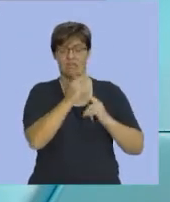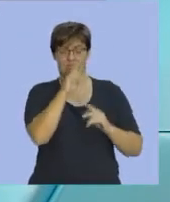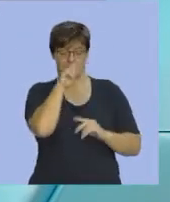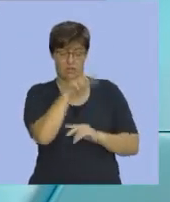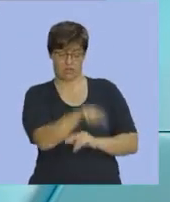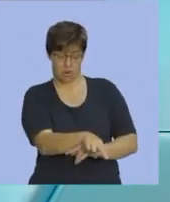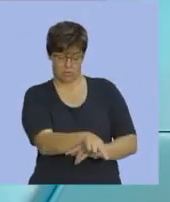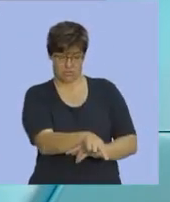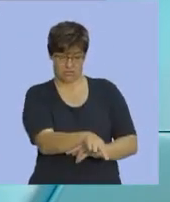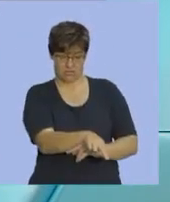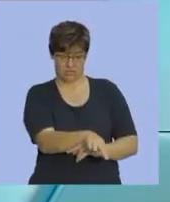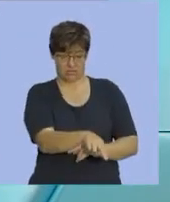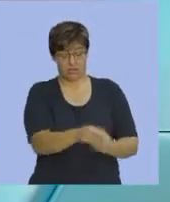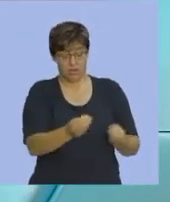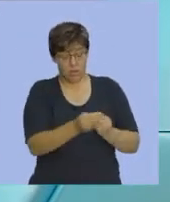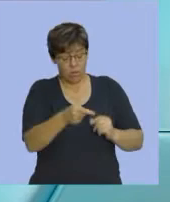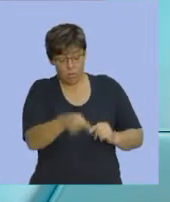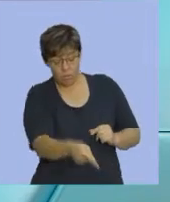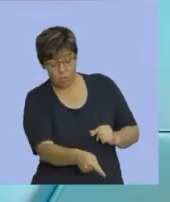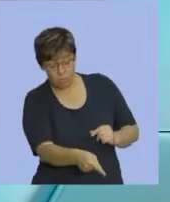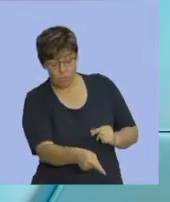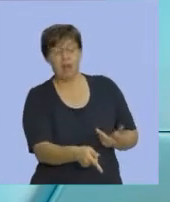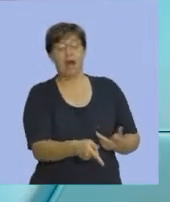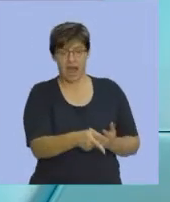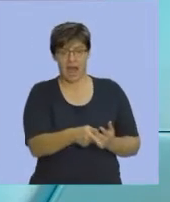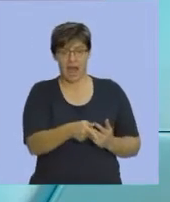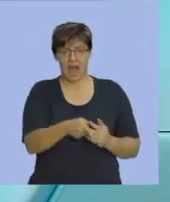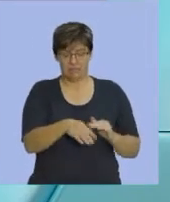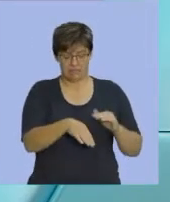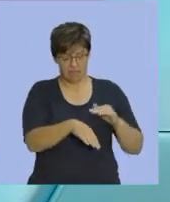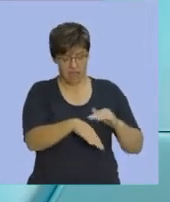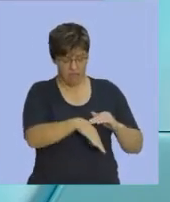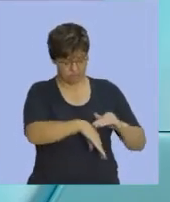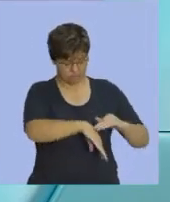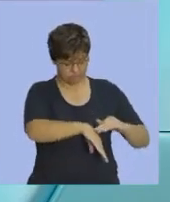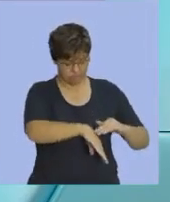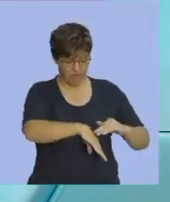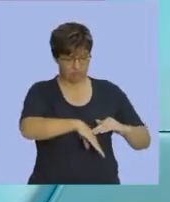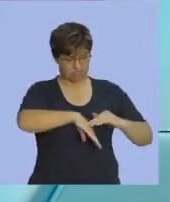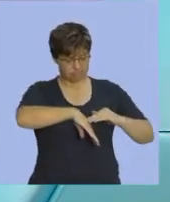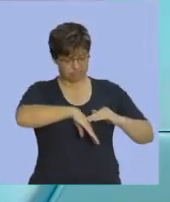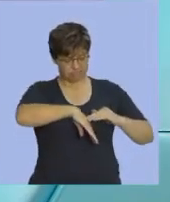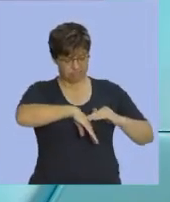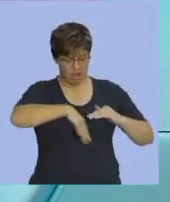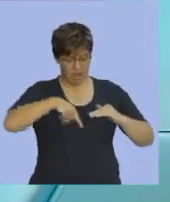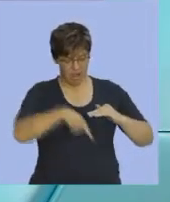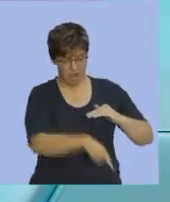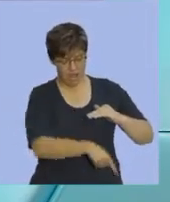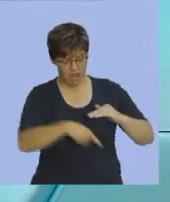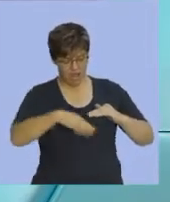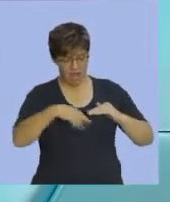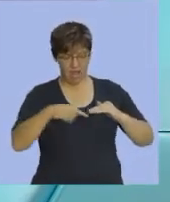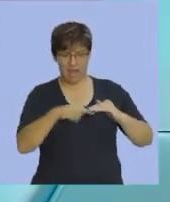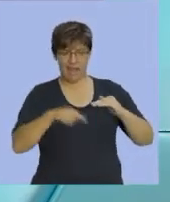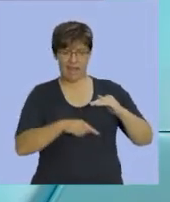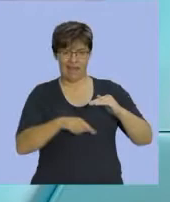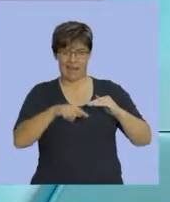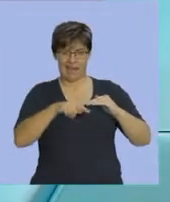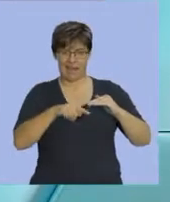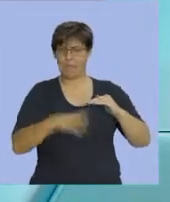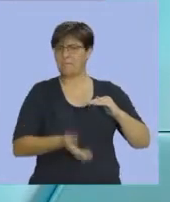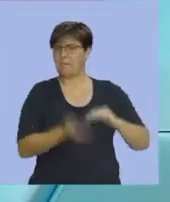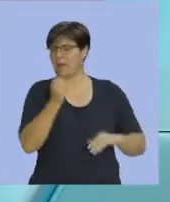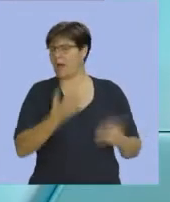looking down maybe at an object that's below me, there's an angle of depression that I'm going to be talking about. So those are the things that we're going